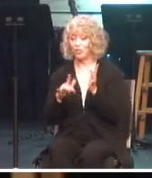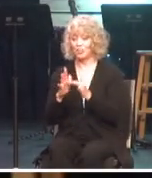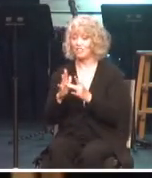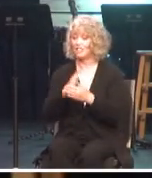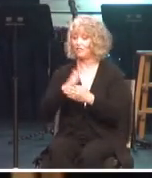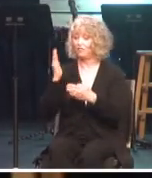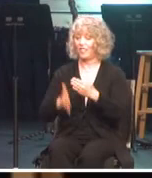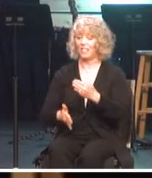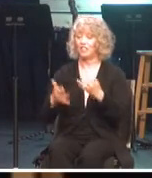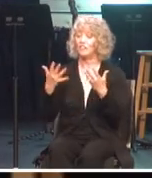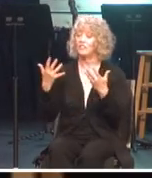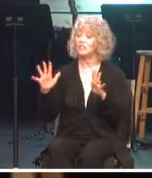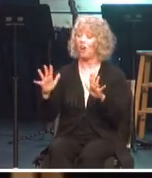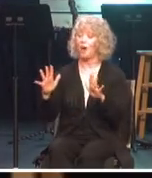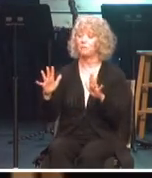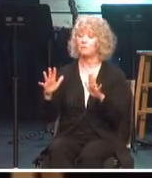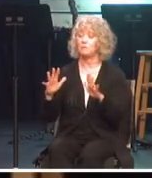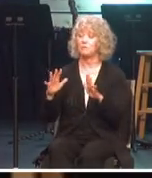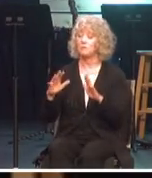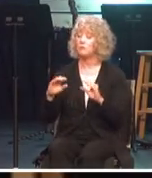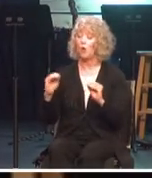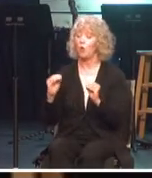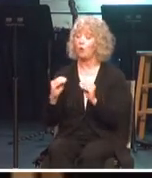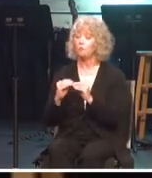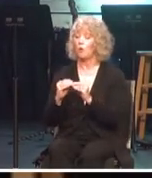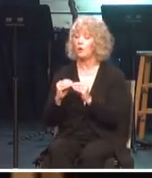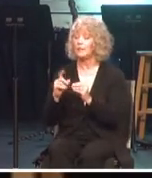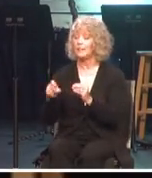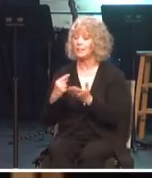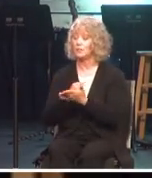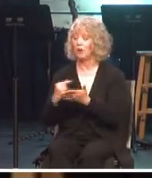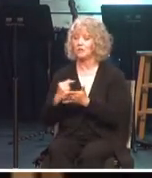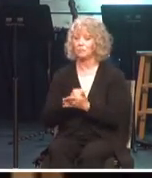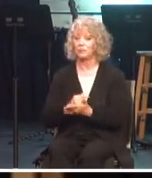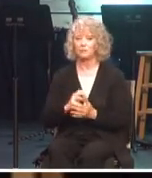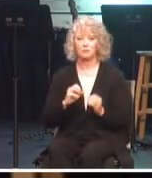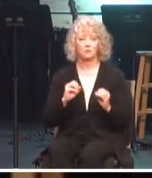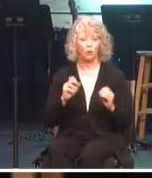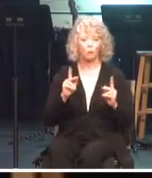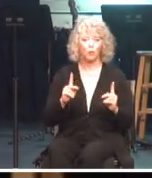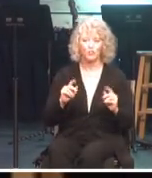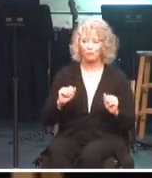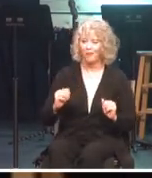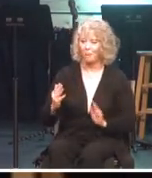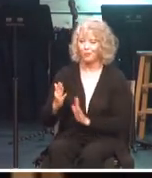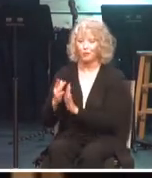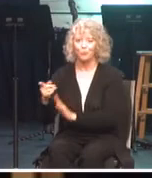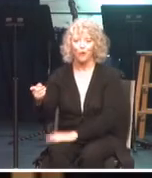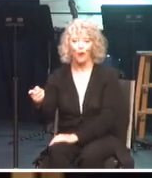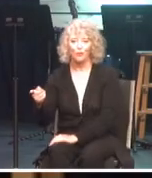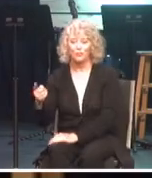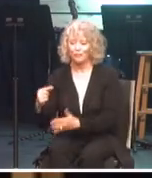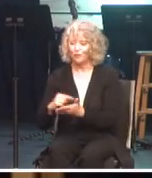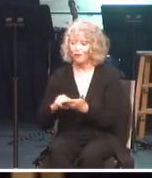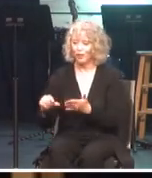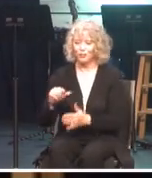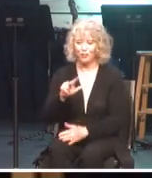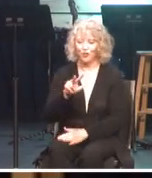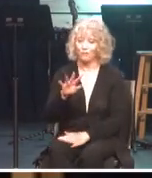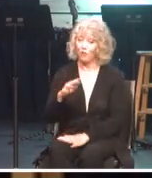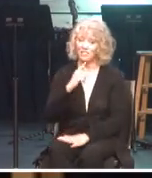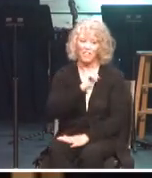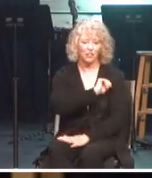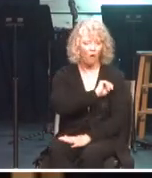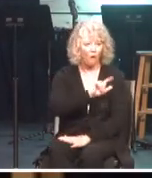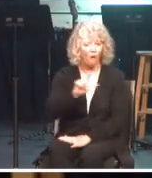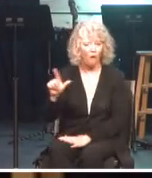That no one can come, no gospel. He He said in verse 44, all are inherently evil,